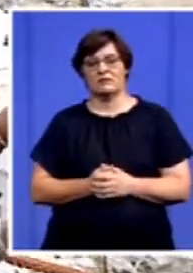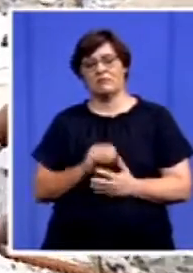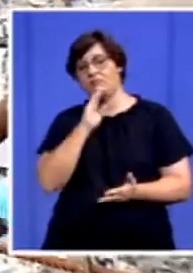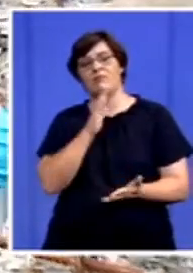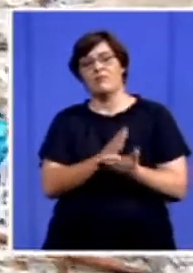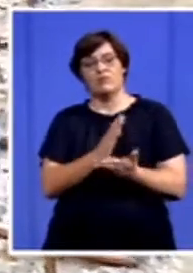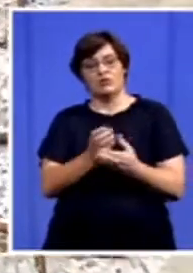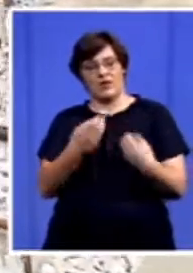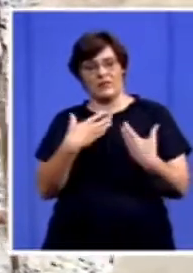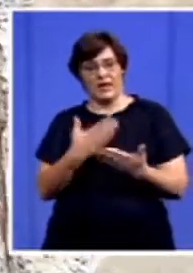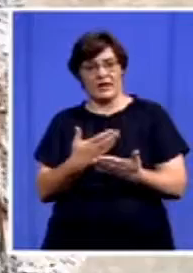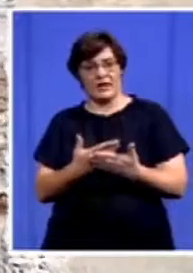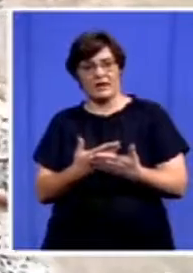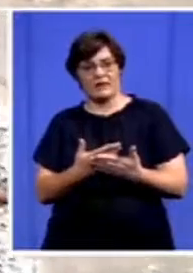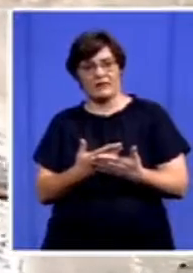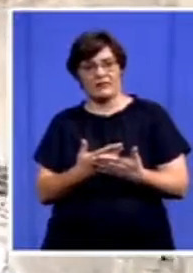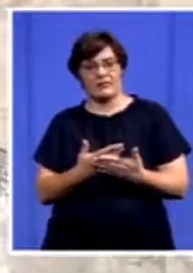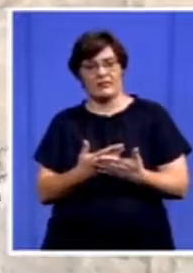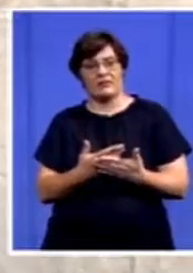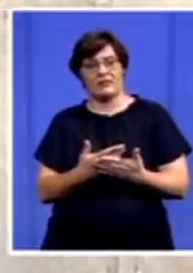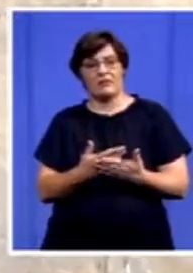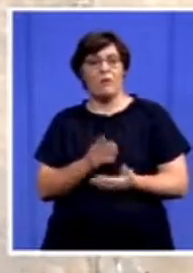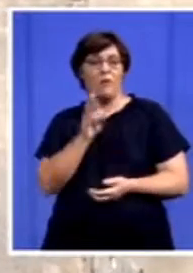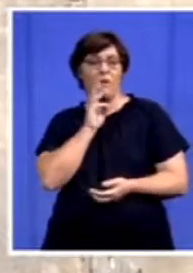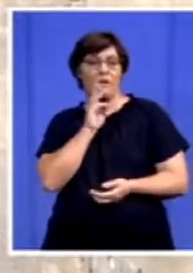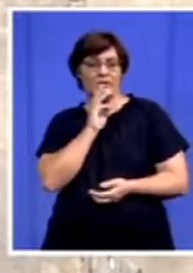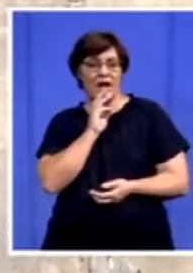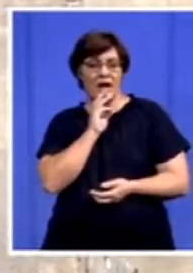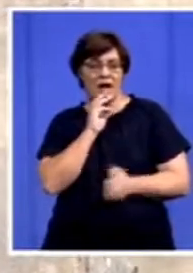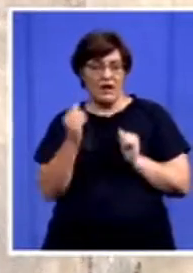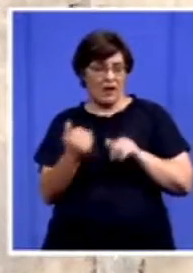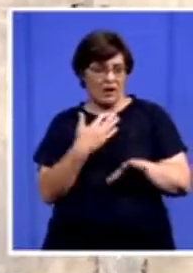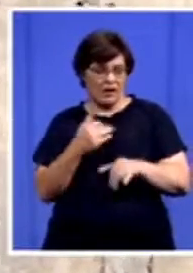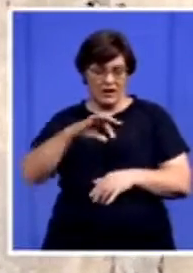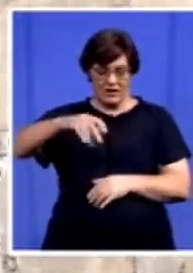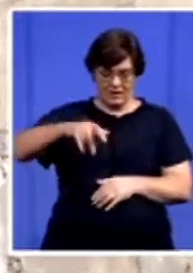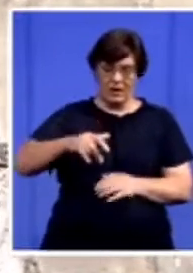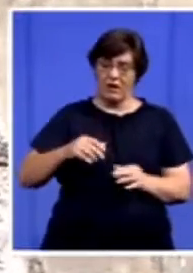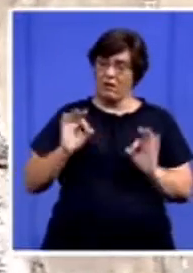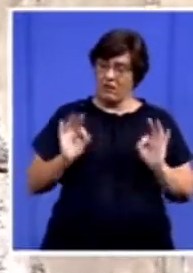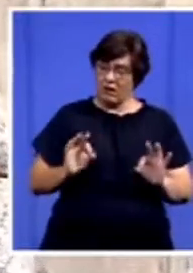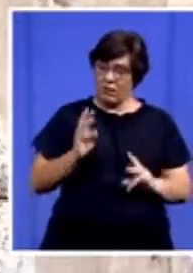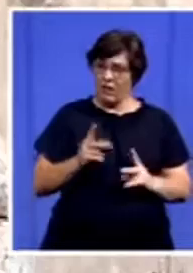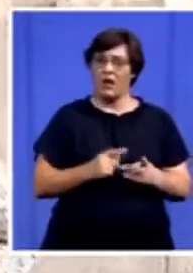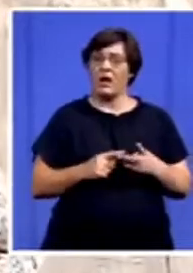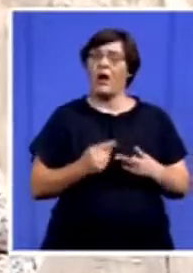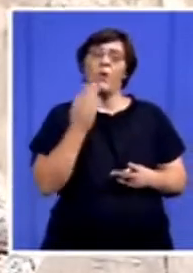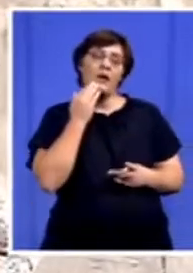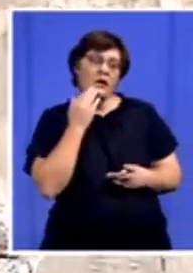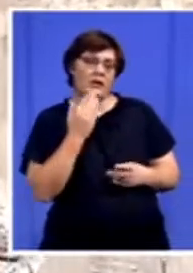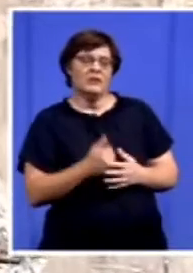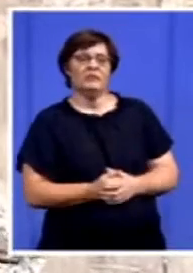will flow as the way it's supposed to flow through our taps, and when? Yeah, I must also indicate we got a call from a gentleman